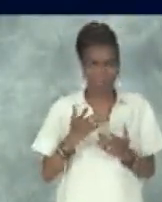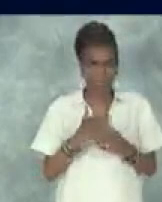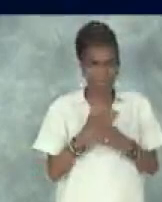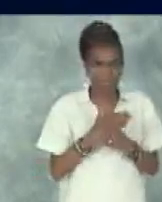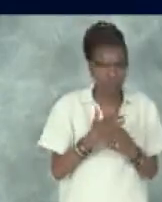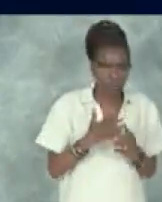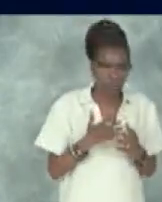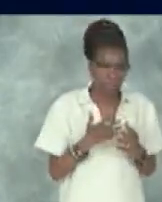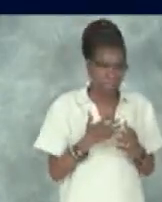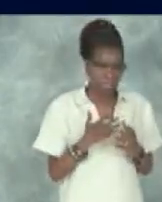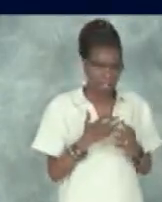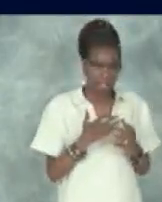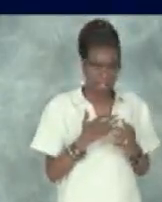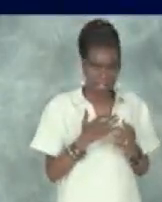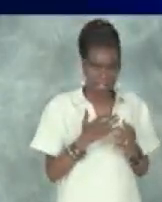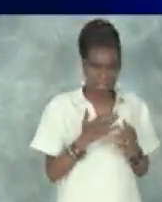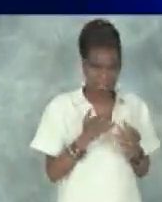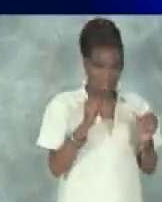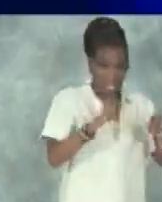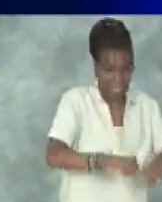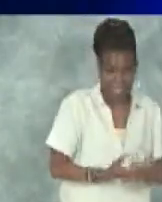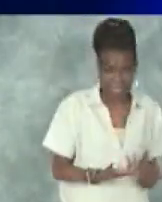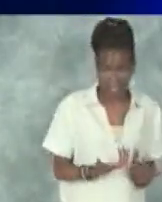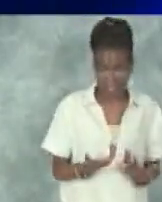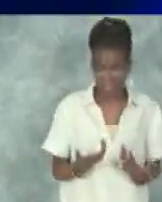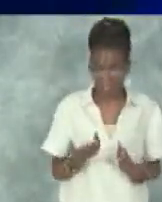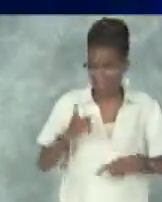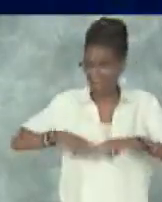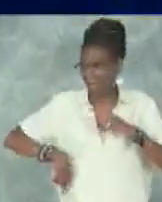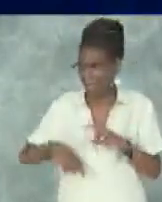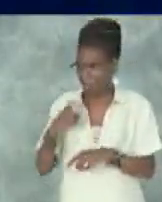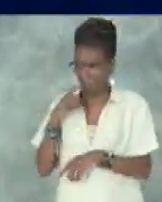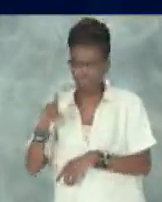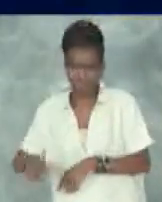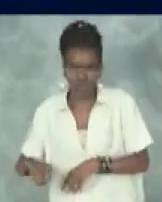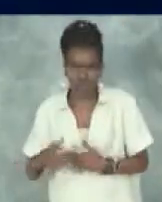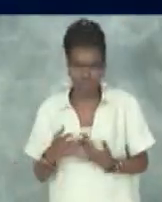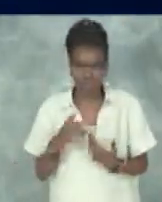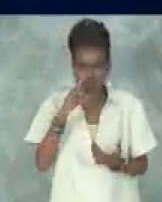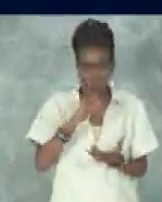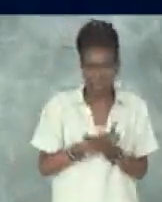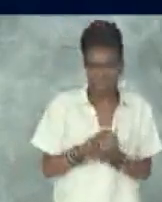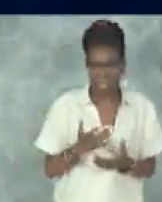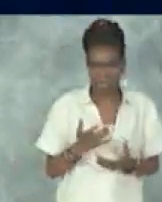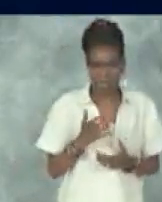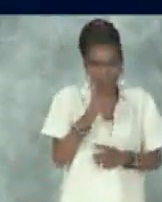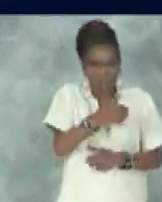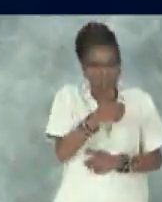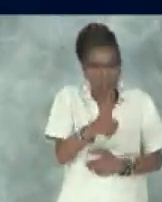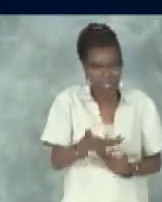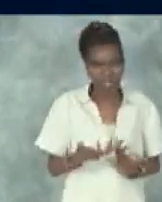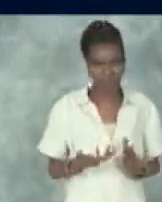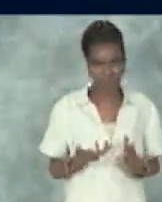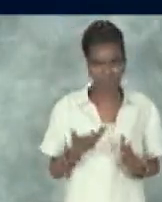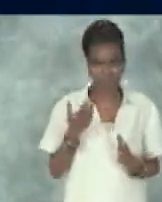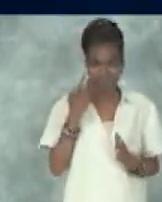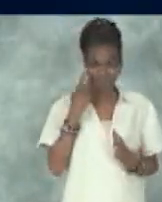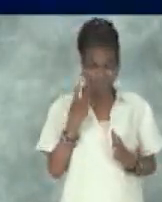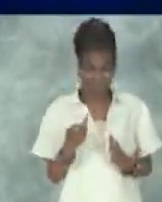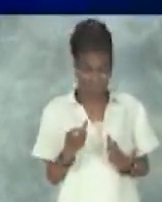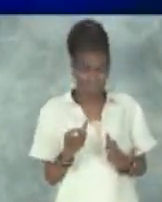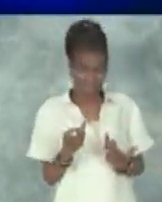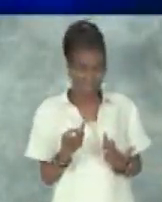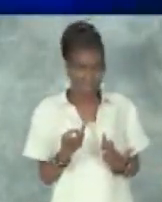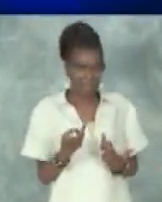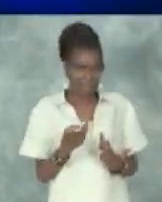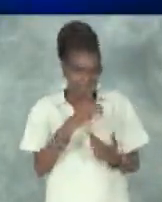and outcomes. When you are hopeful, you believe in your agency and you see a pathway and you